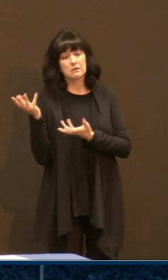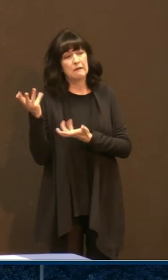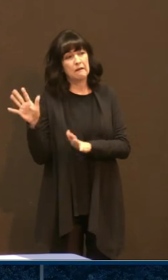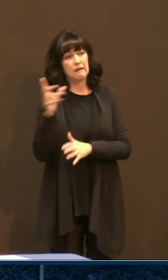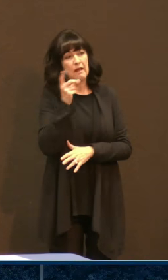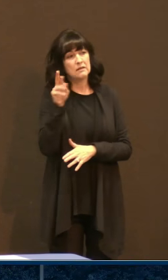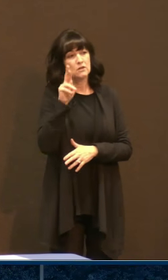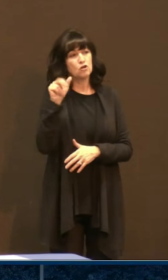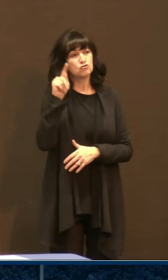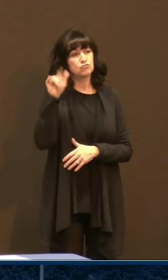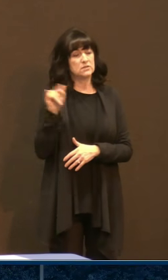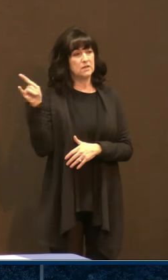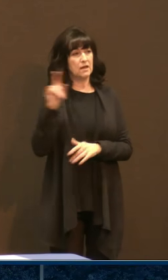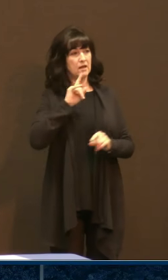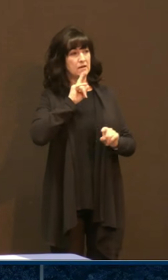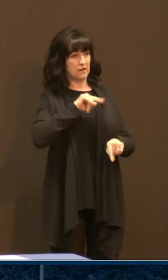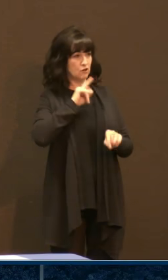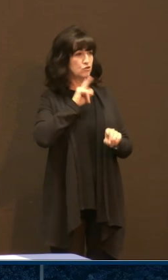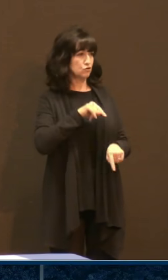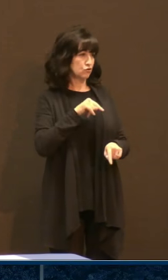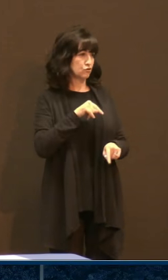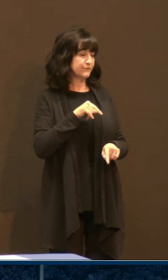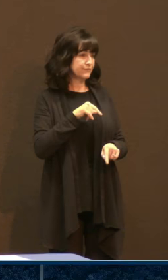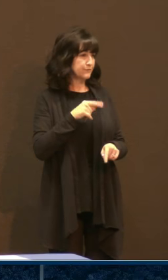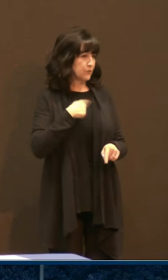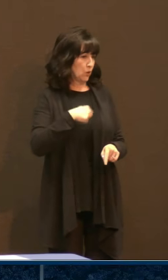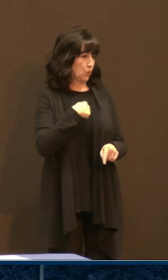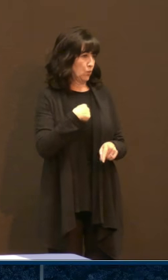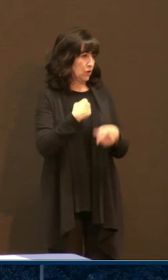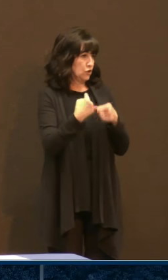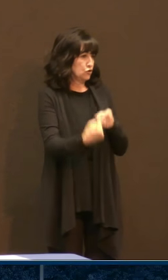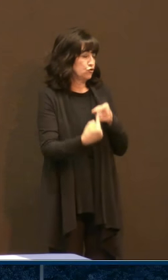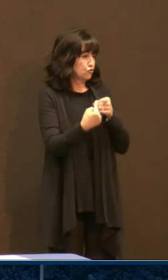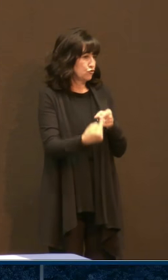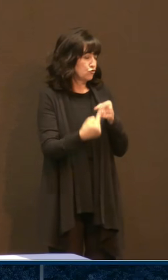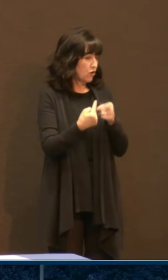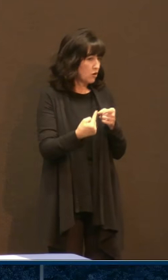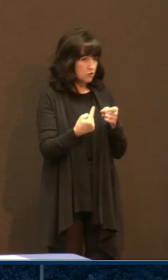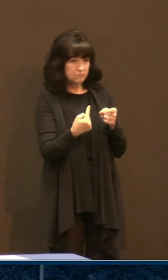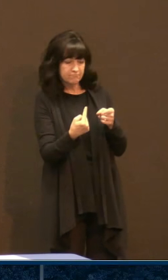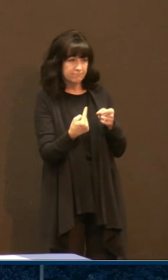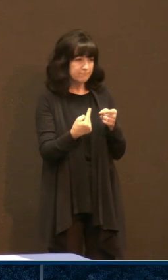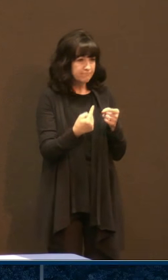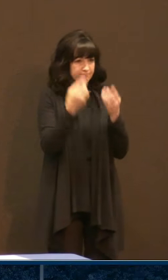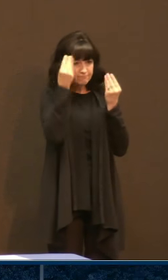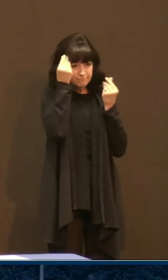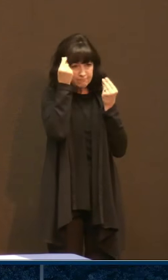comments. We struggle with this issue because of the kinds of testing that we're